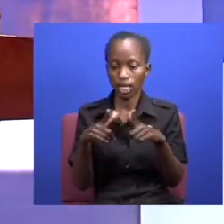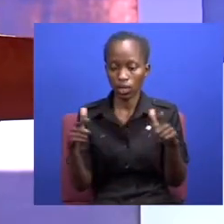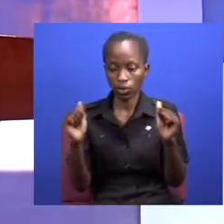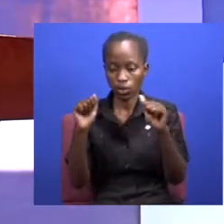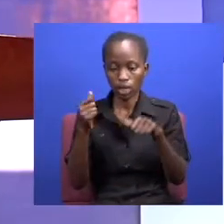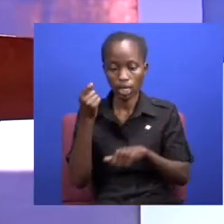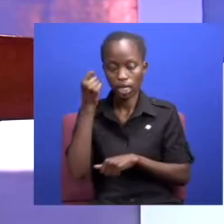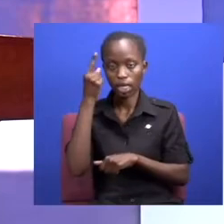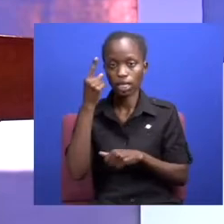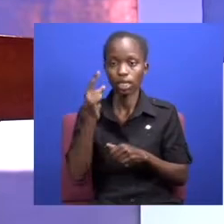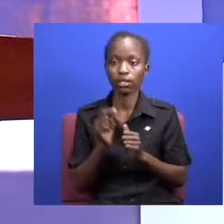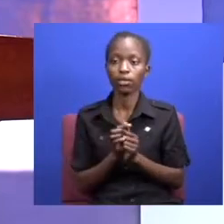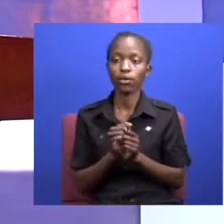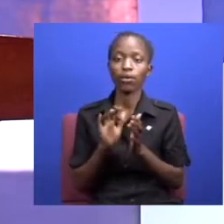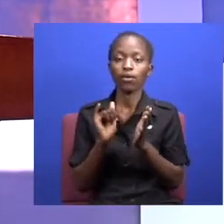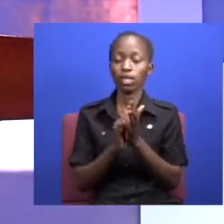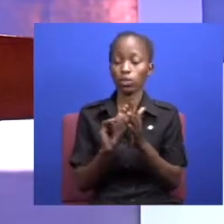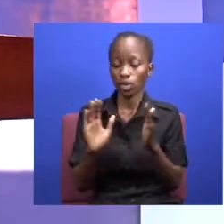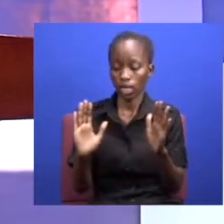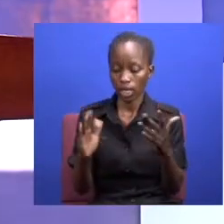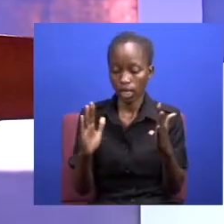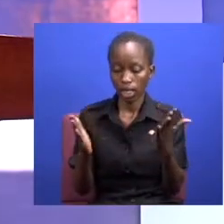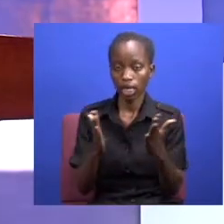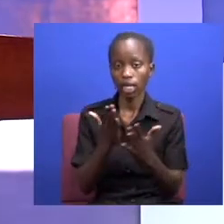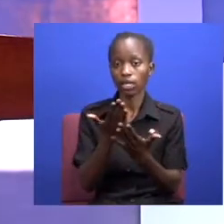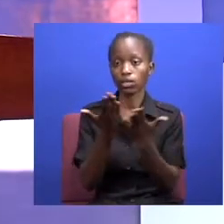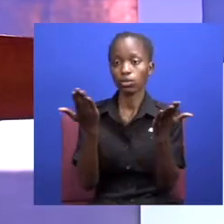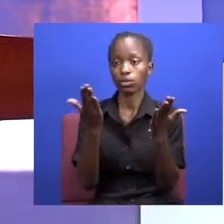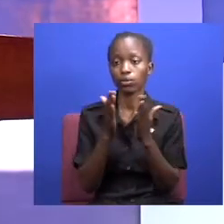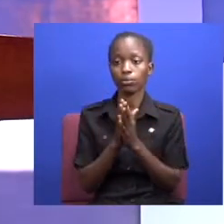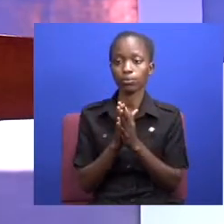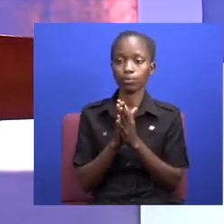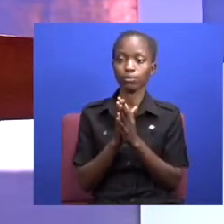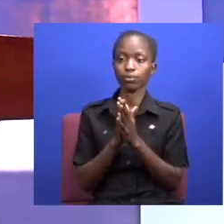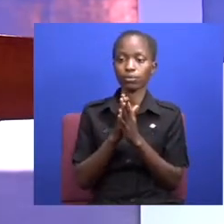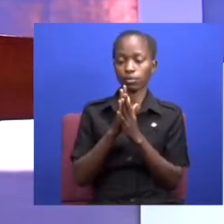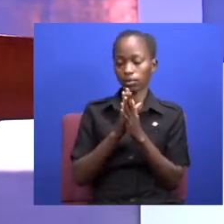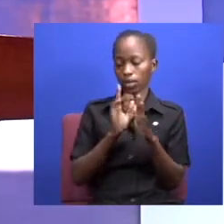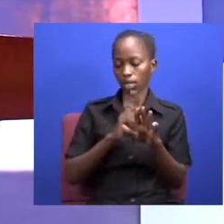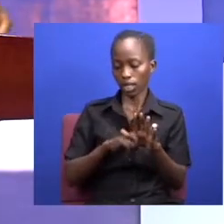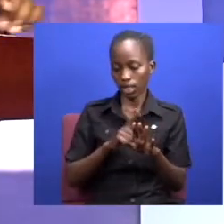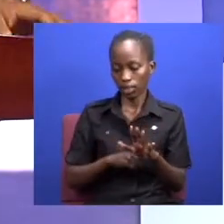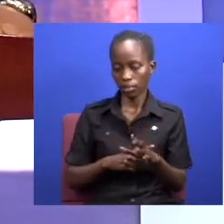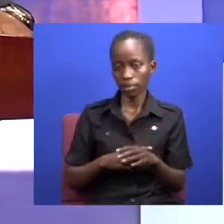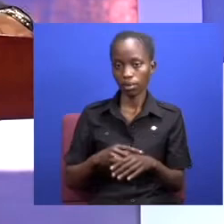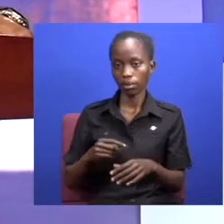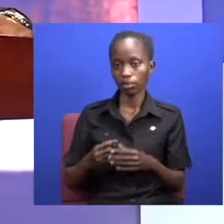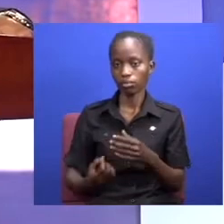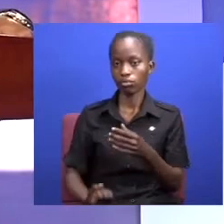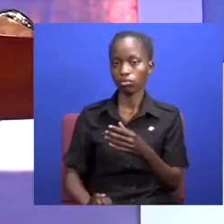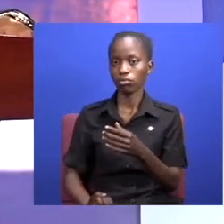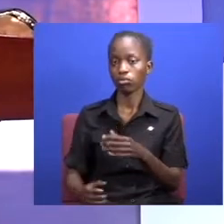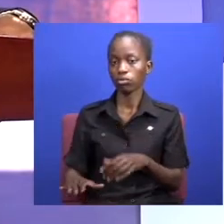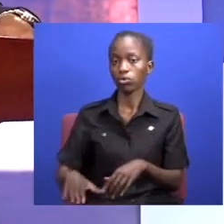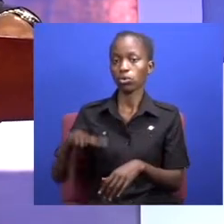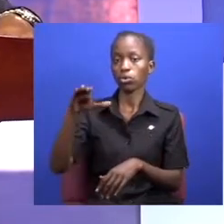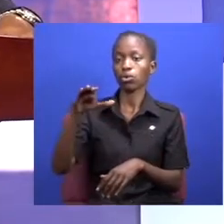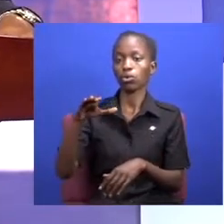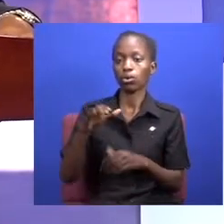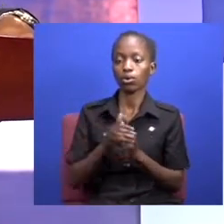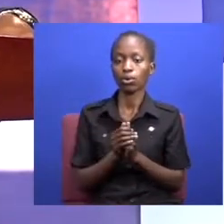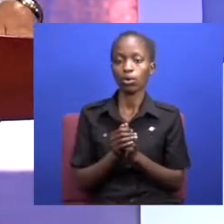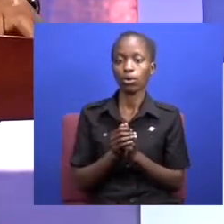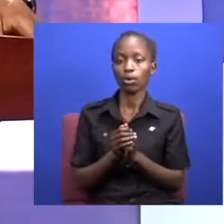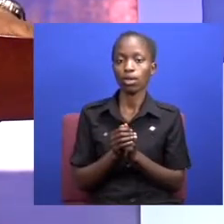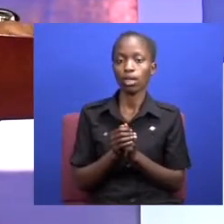you can understand. That will encourage you. I grew up at a time when the most popular Bible